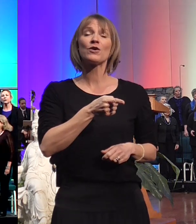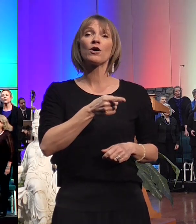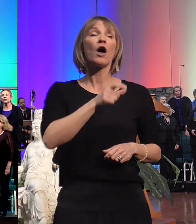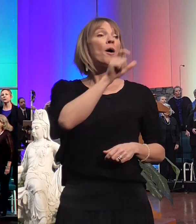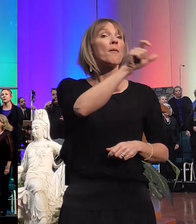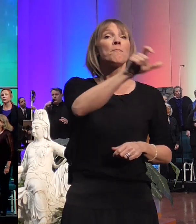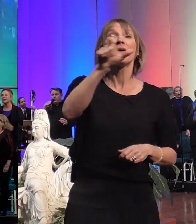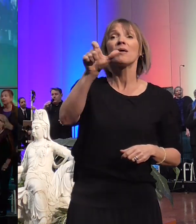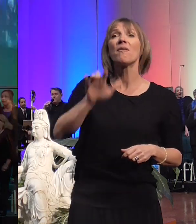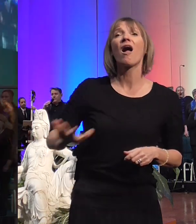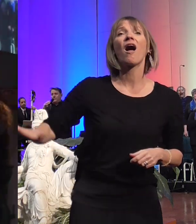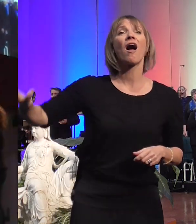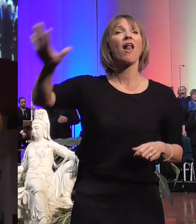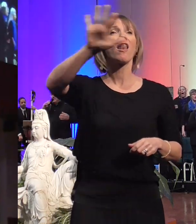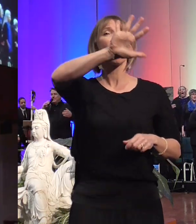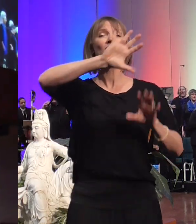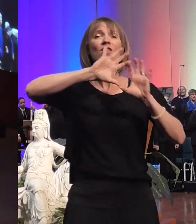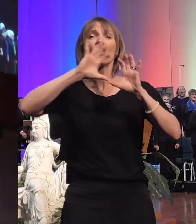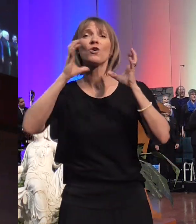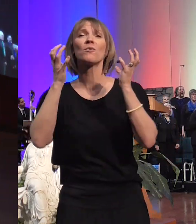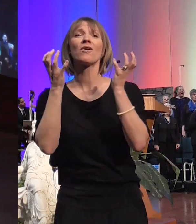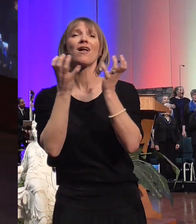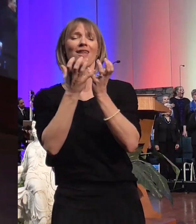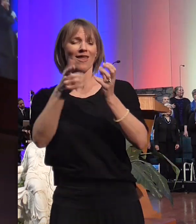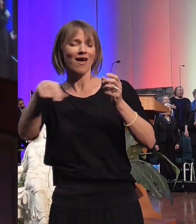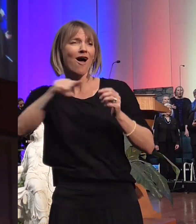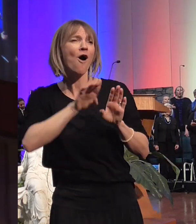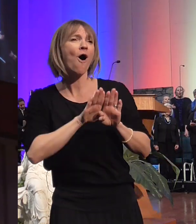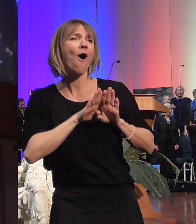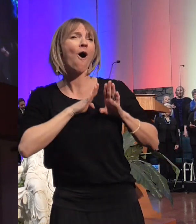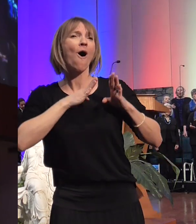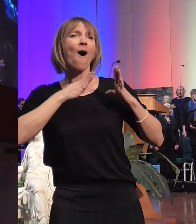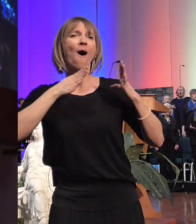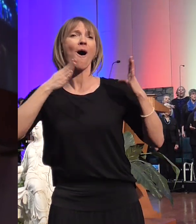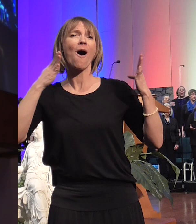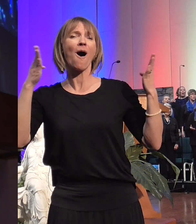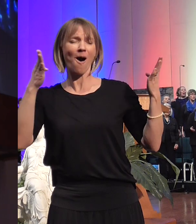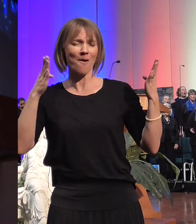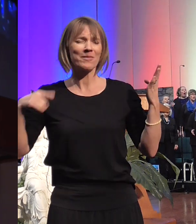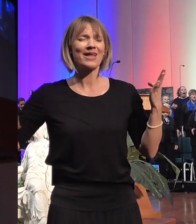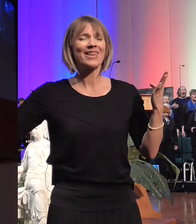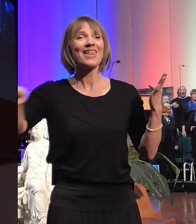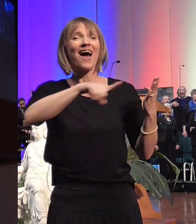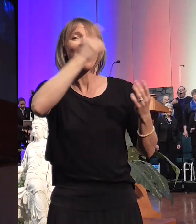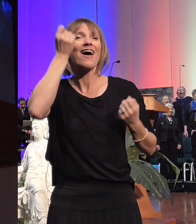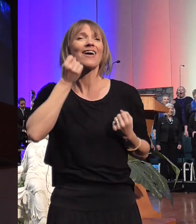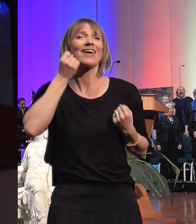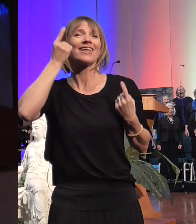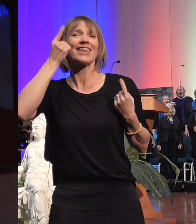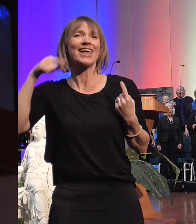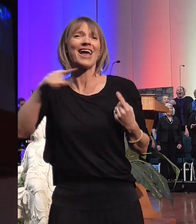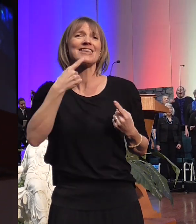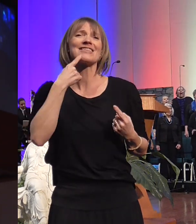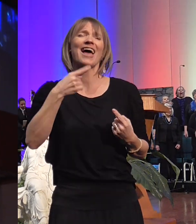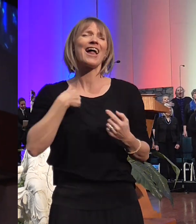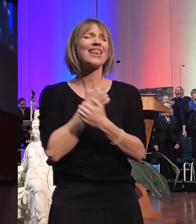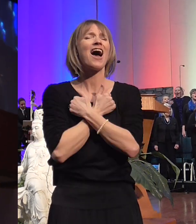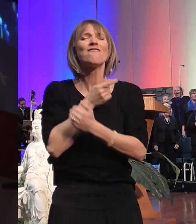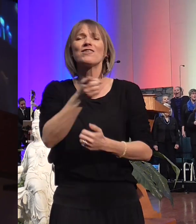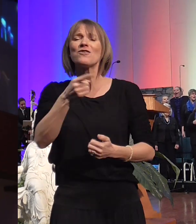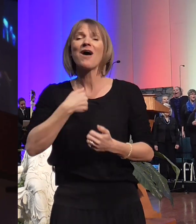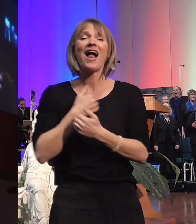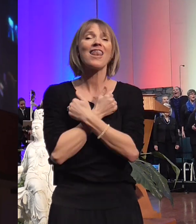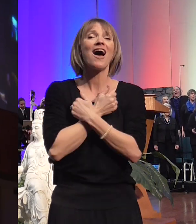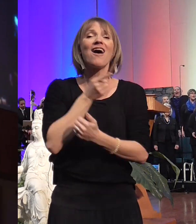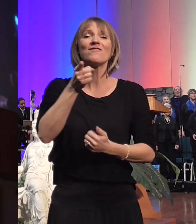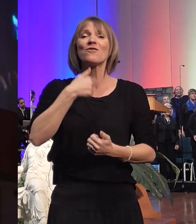people all over the world, they're opening up, they're coming around, and they're saying, I